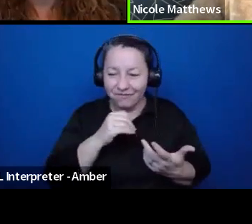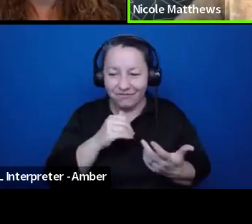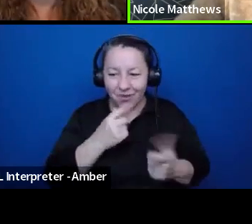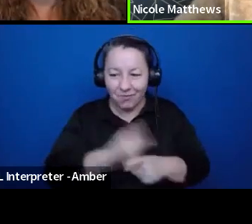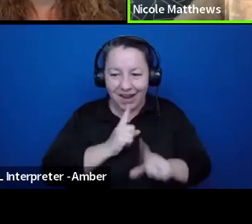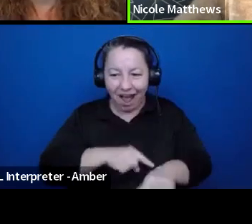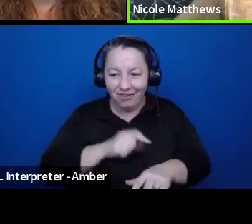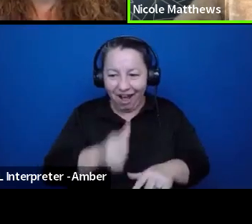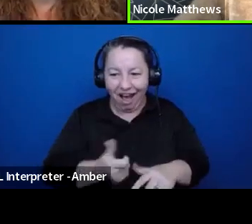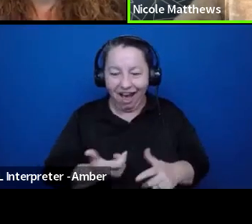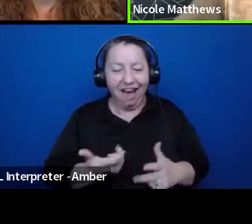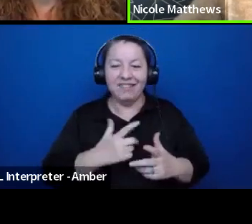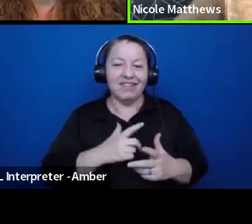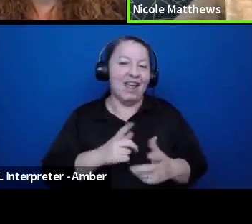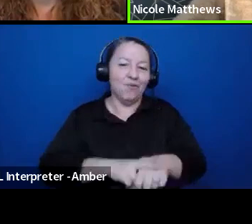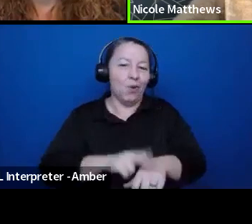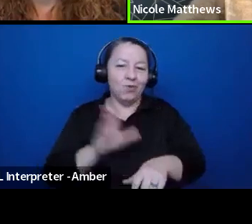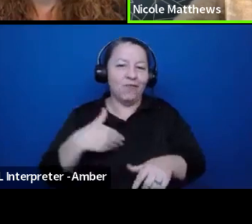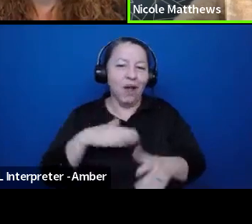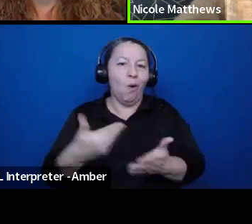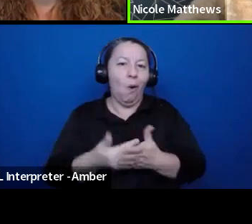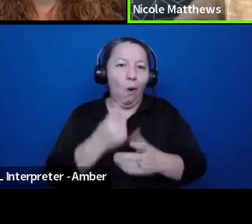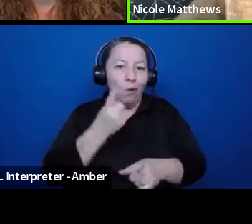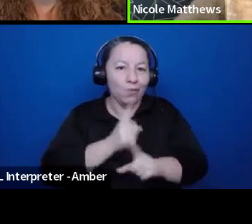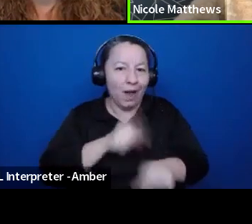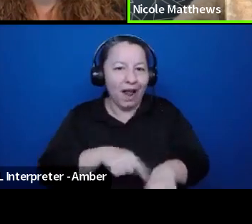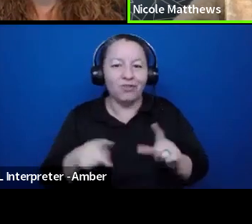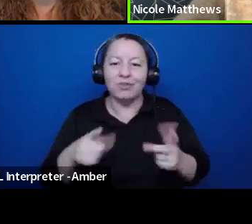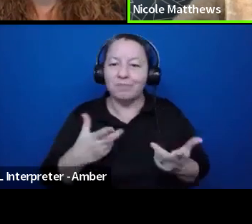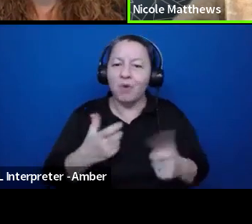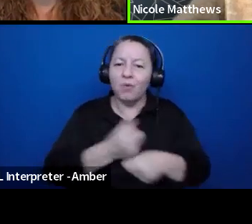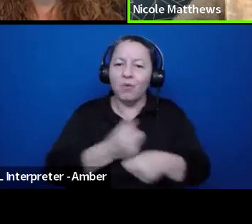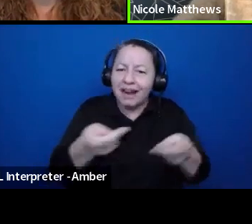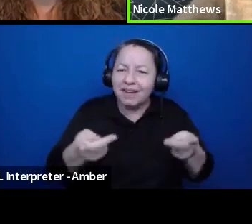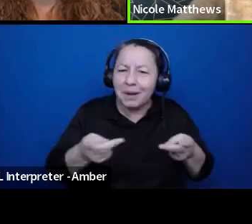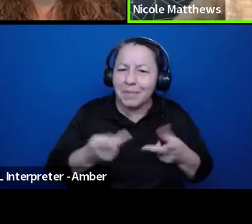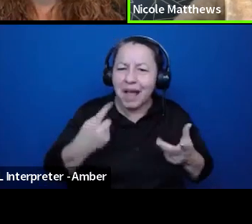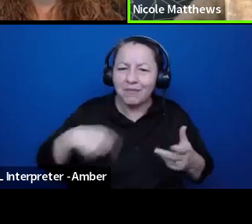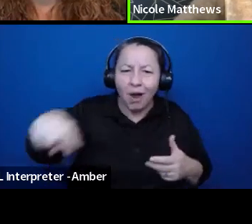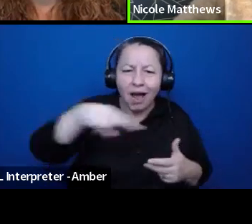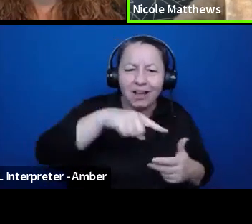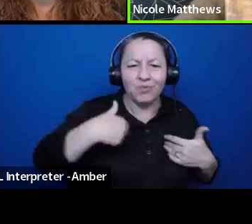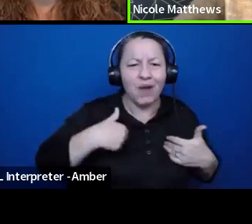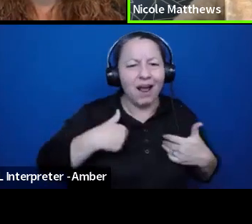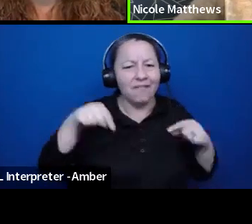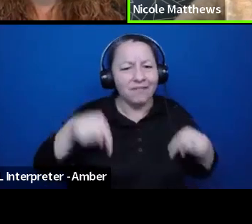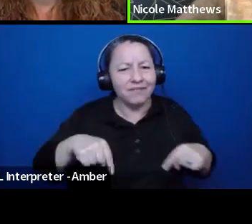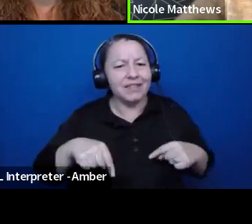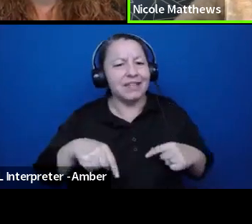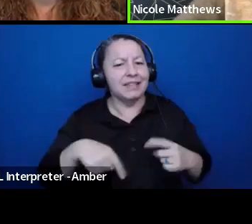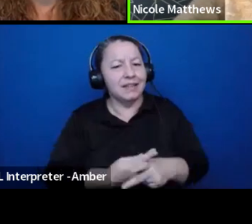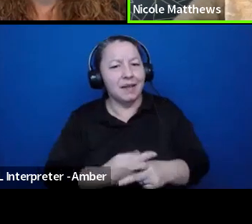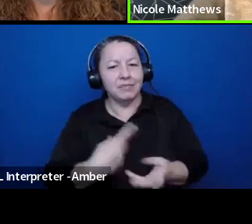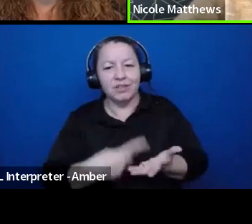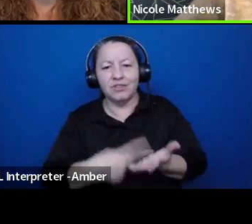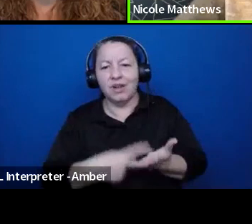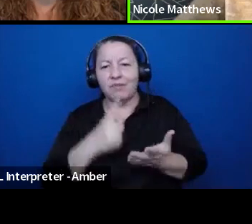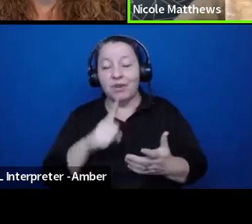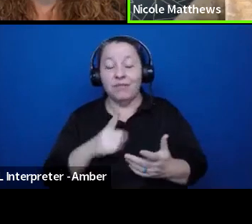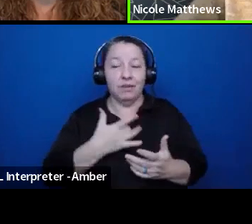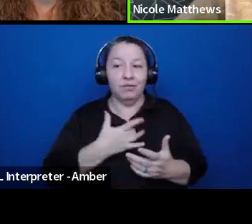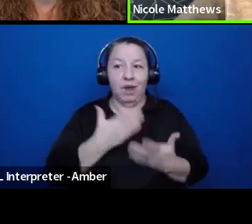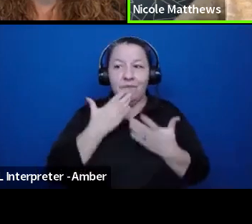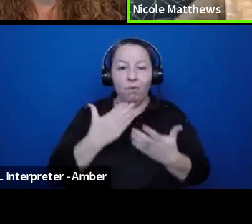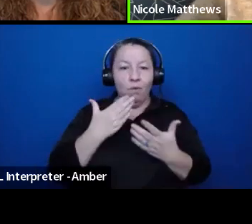But we've created a space to be able to have these conversations. So I'm grateful for that. And I think that's certainly building